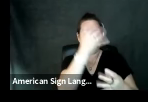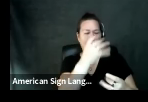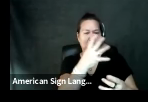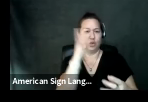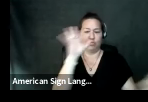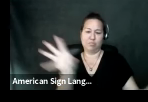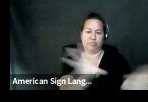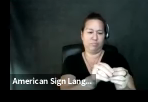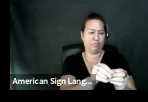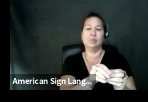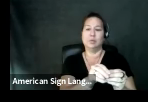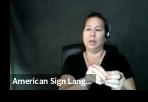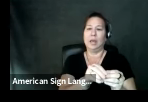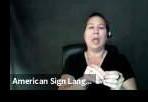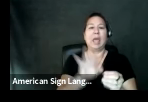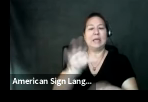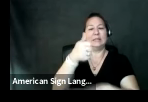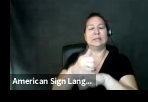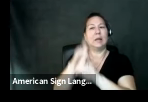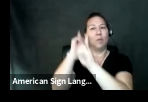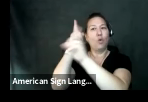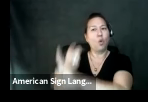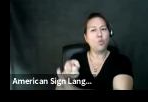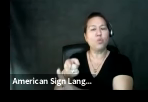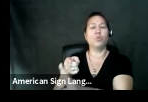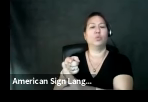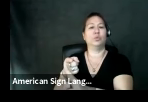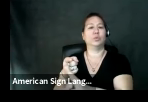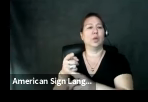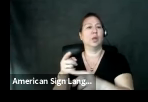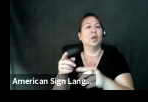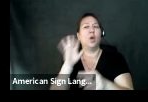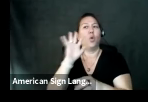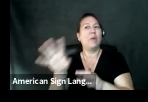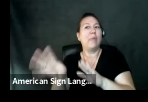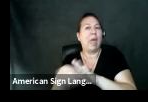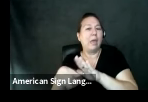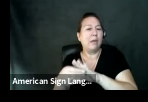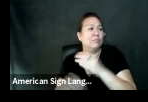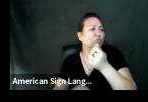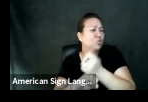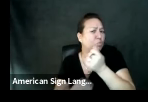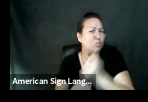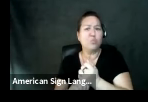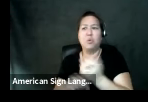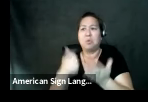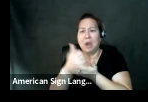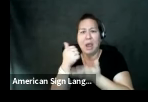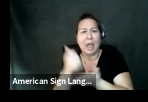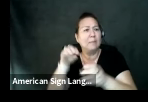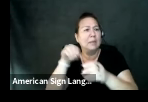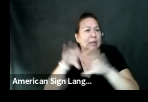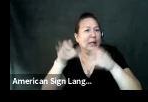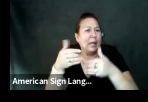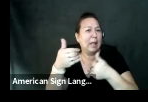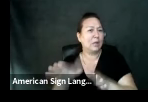also develop any accommodations that may be needed in their classroom, as well as any services. And so IEP, really the